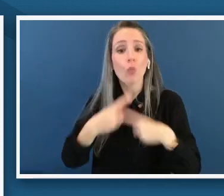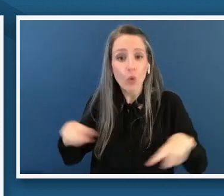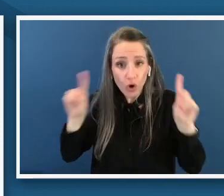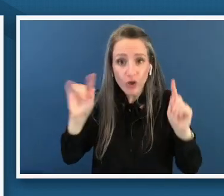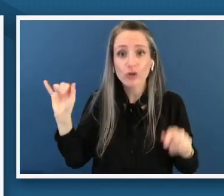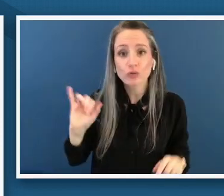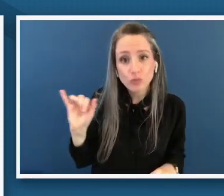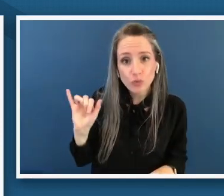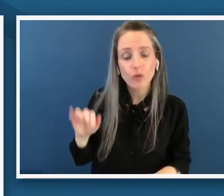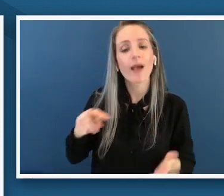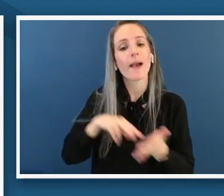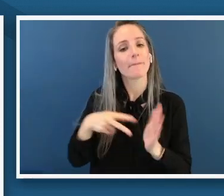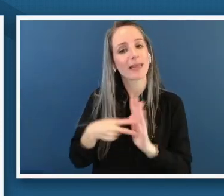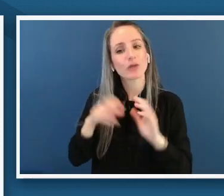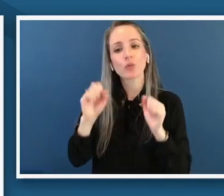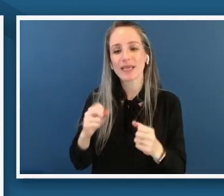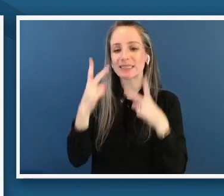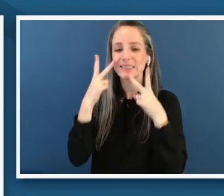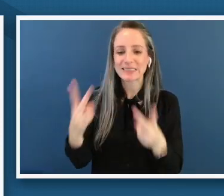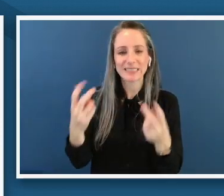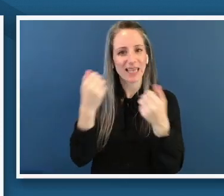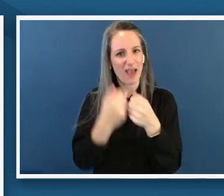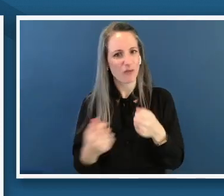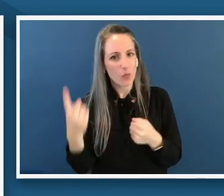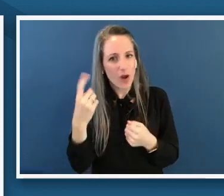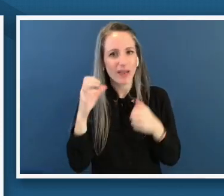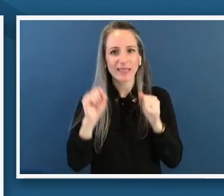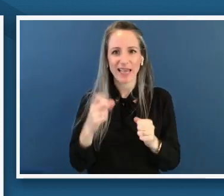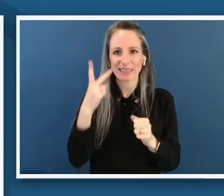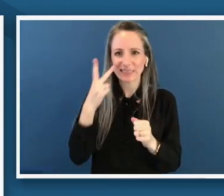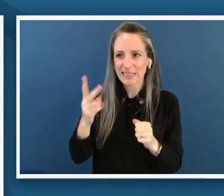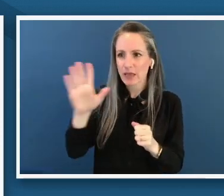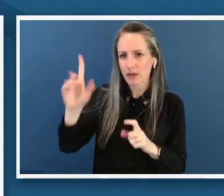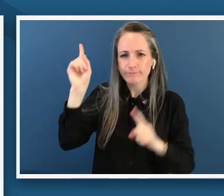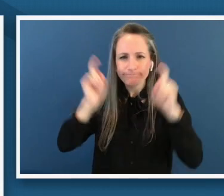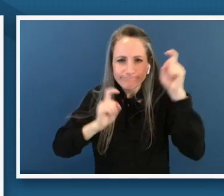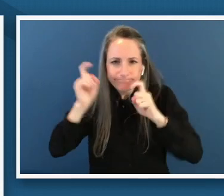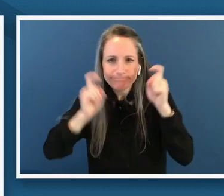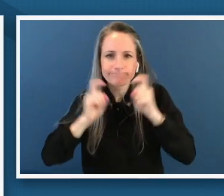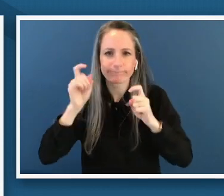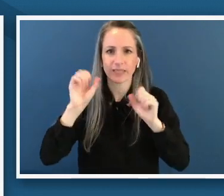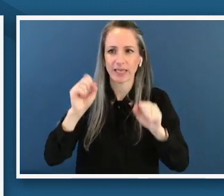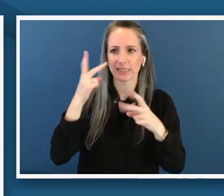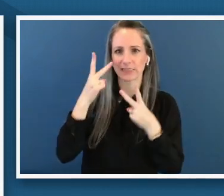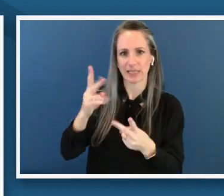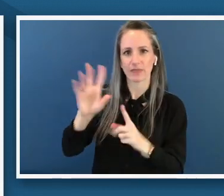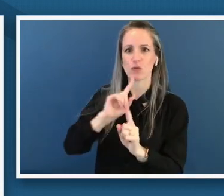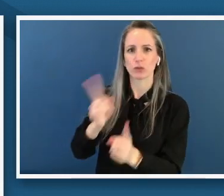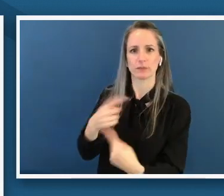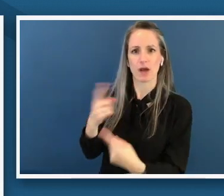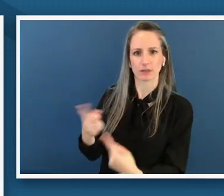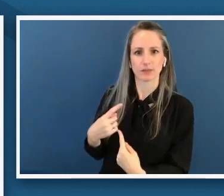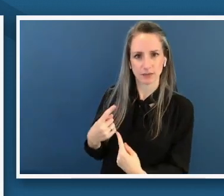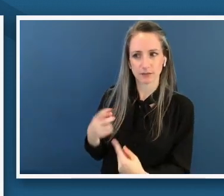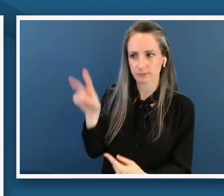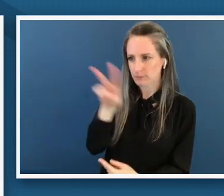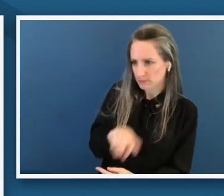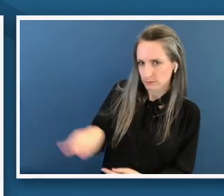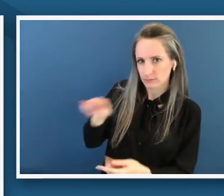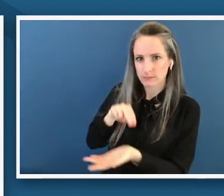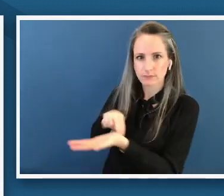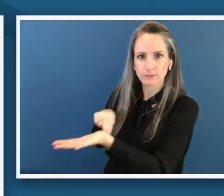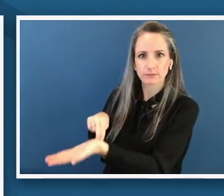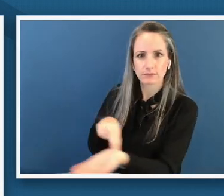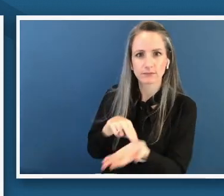see how they're responding with their facial expressions to what you're saying. So not only am I teaching my students just ways